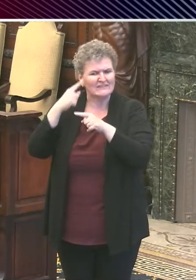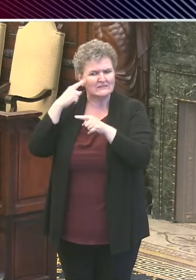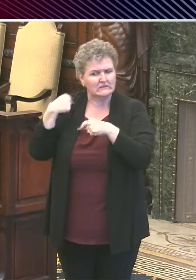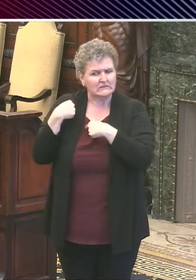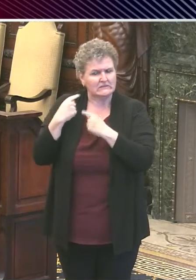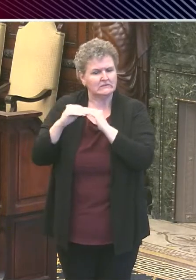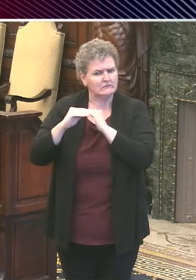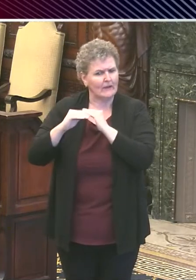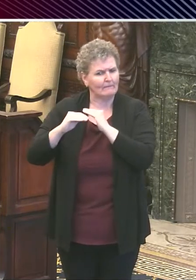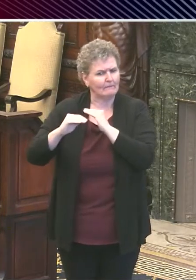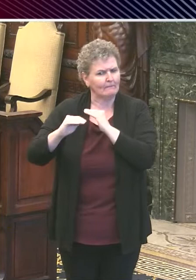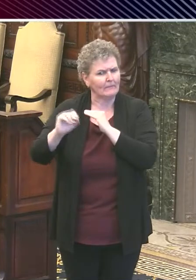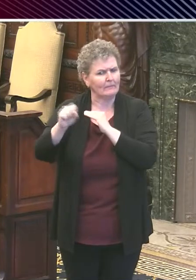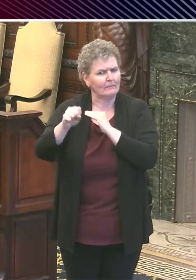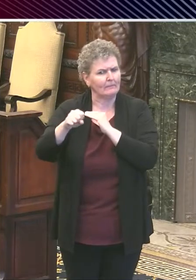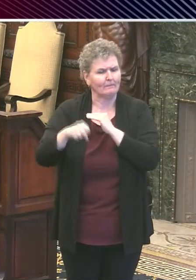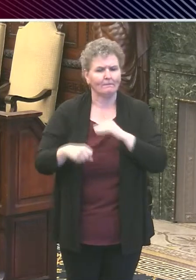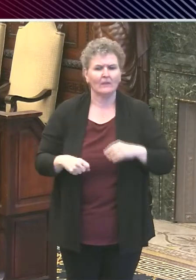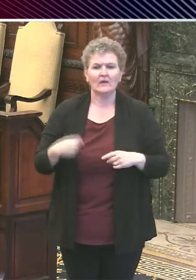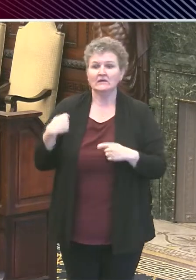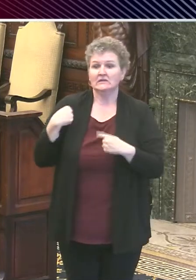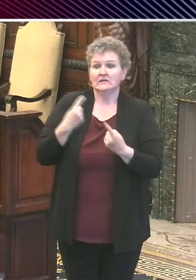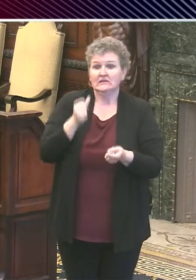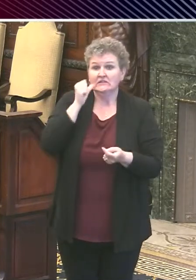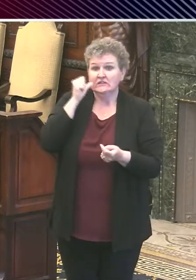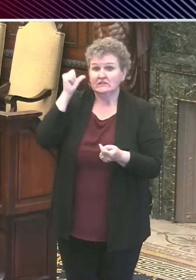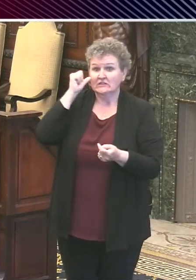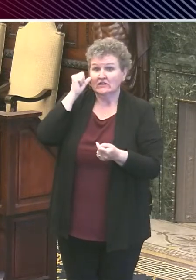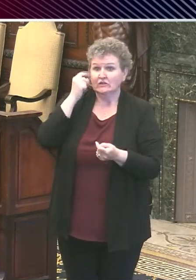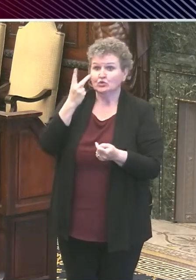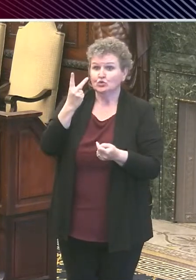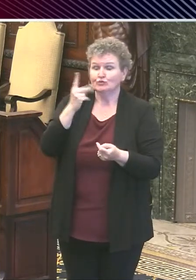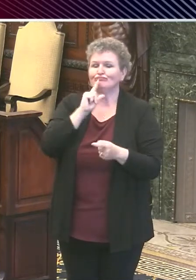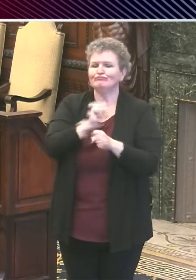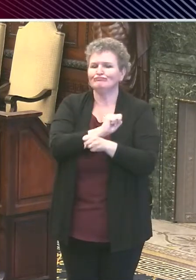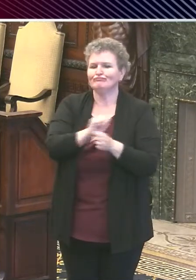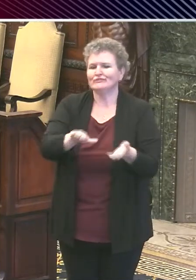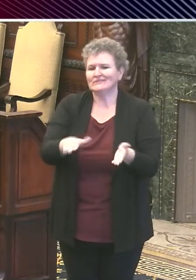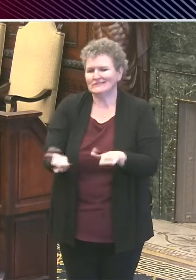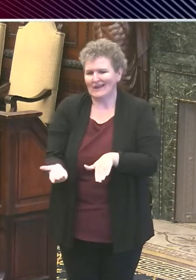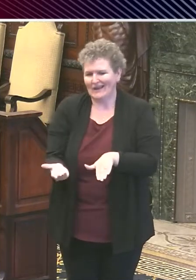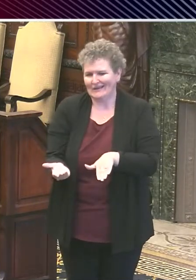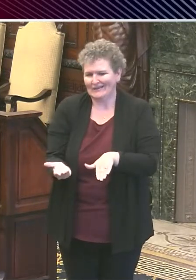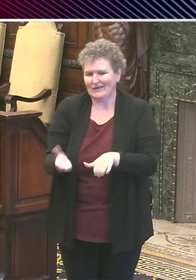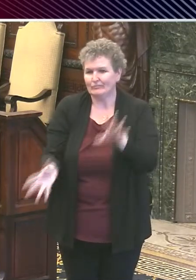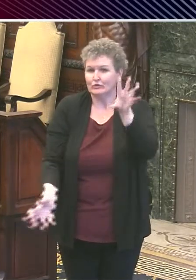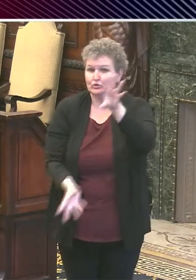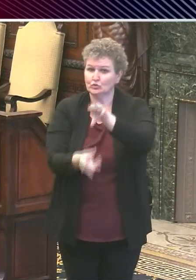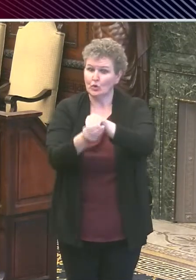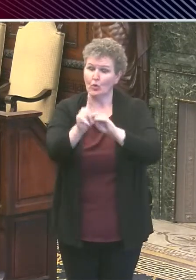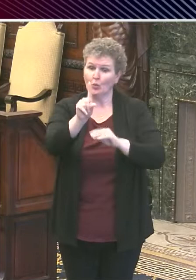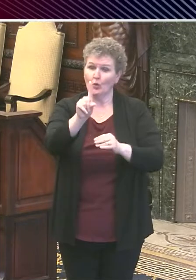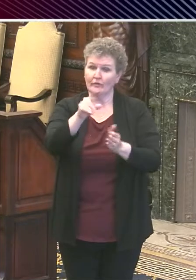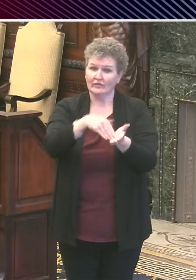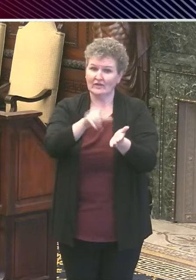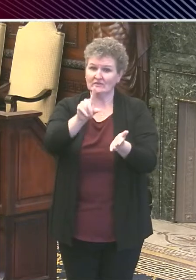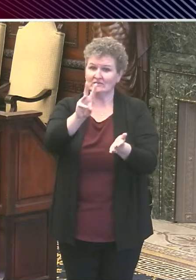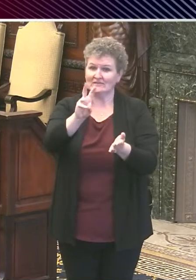time yesterday, we've identified 2 additional deaths from the coronavirus infection, bringing us to a total of 1,627 since the beginning of the